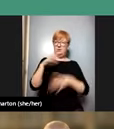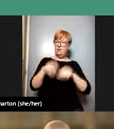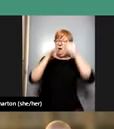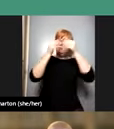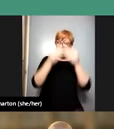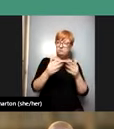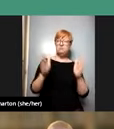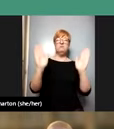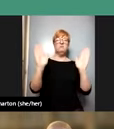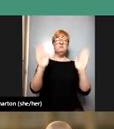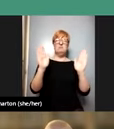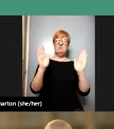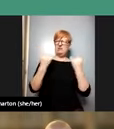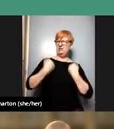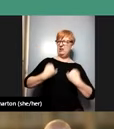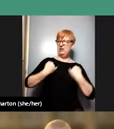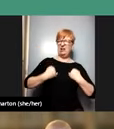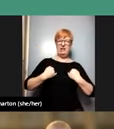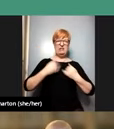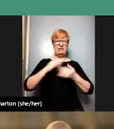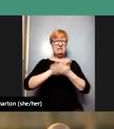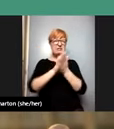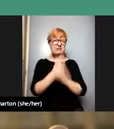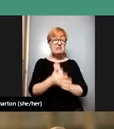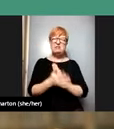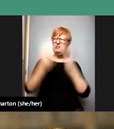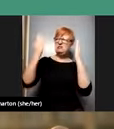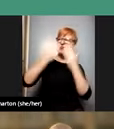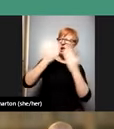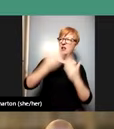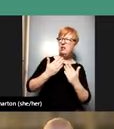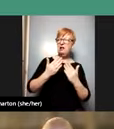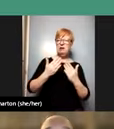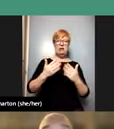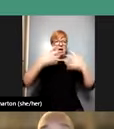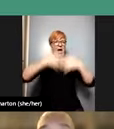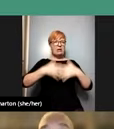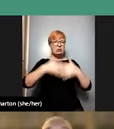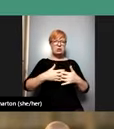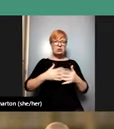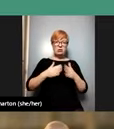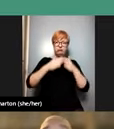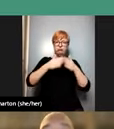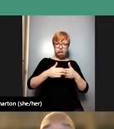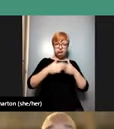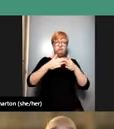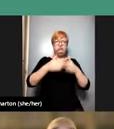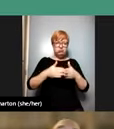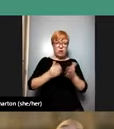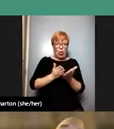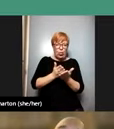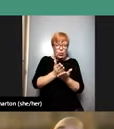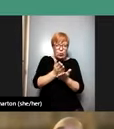silt. The white foam forms a trail, the engines churn through sediment of oil and